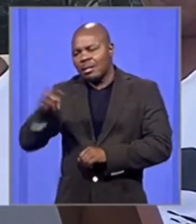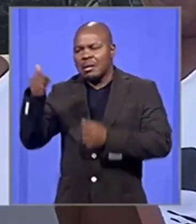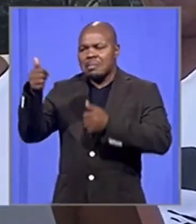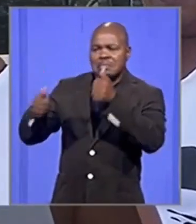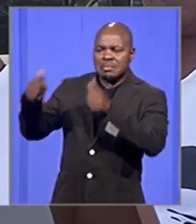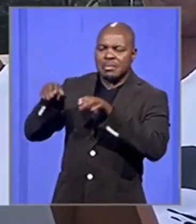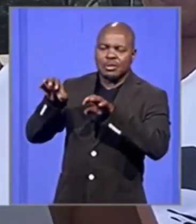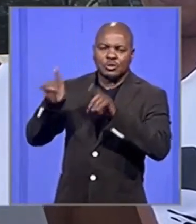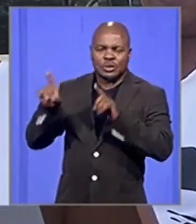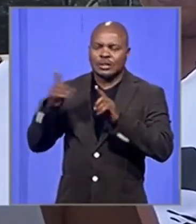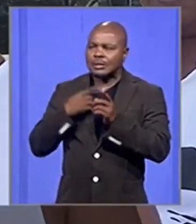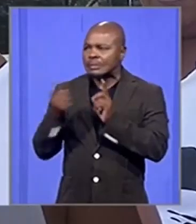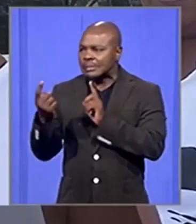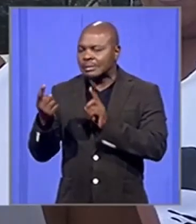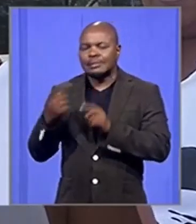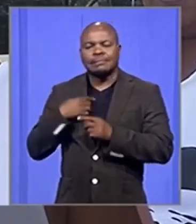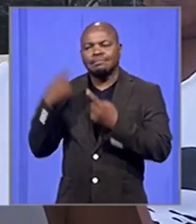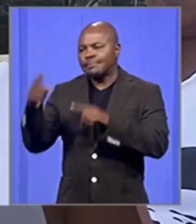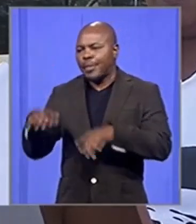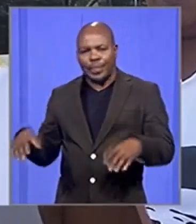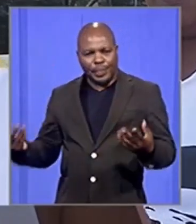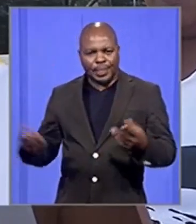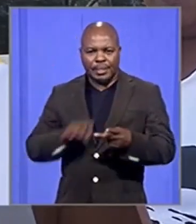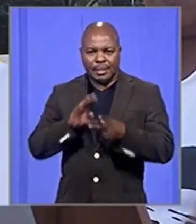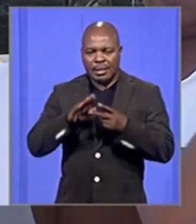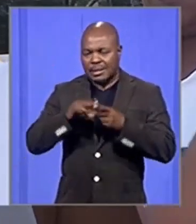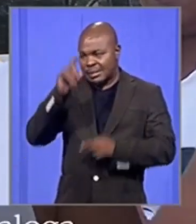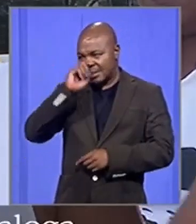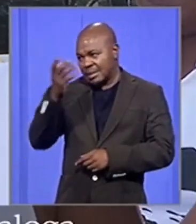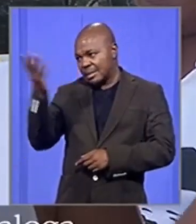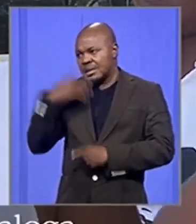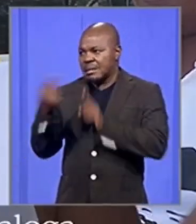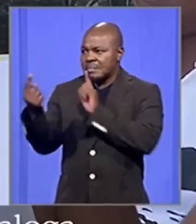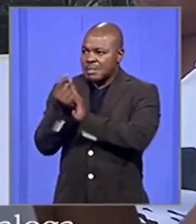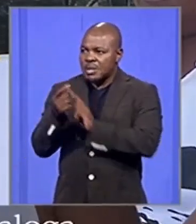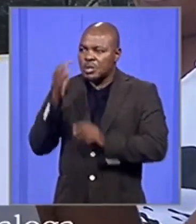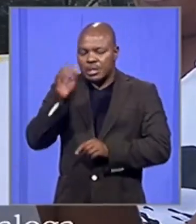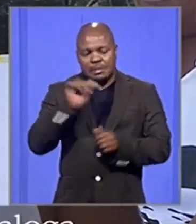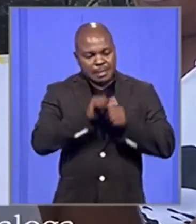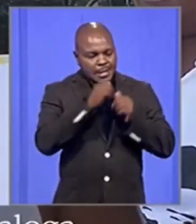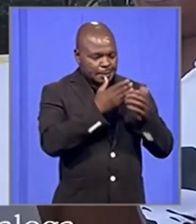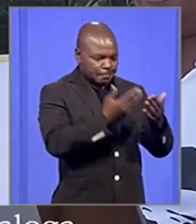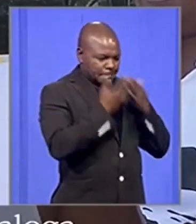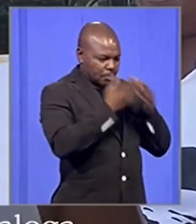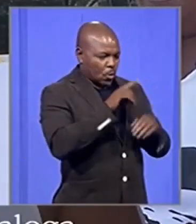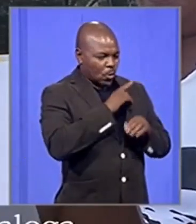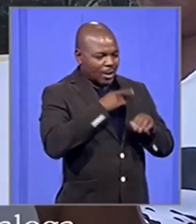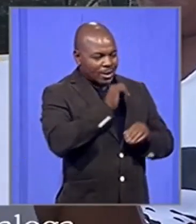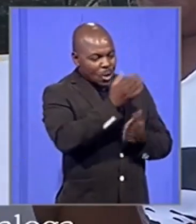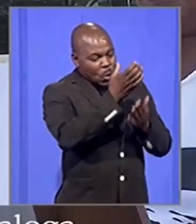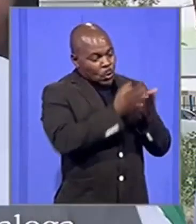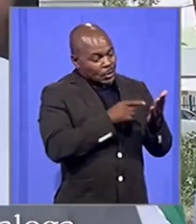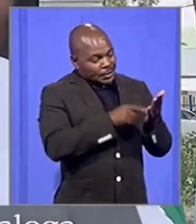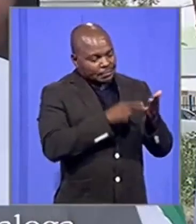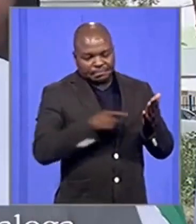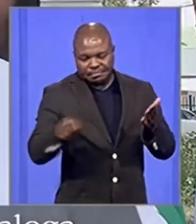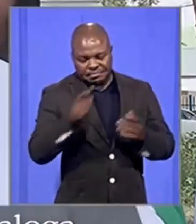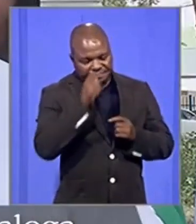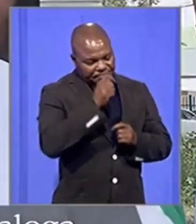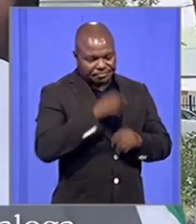mo thutong ga ra ba kraya ha re tsena re kopana le uso mo re bolela gore e tsamang le go bala because course wa nyena total ya sa tlhole e recognize. Ke